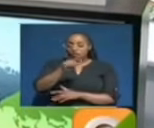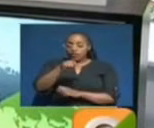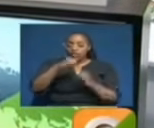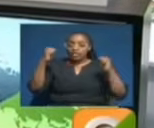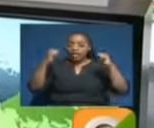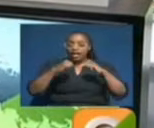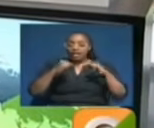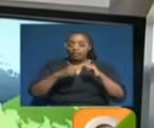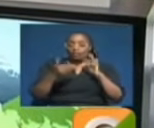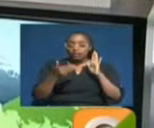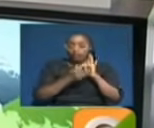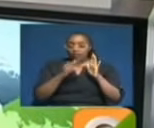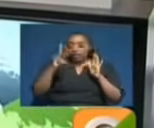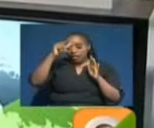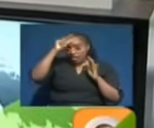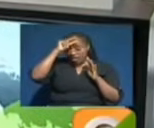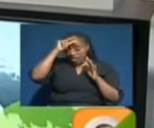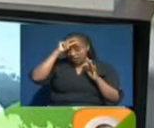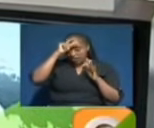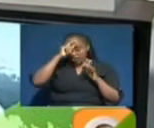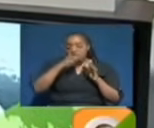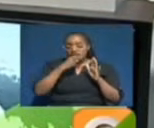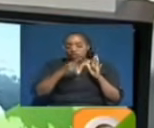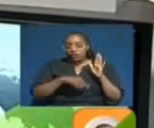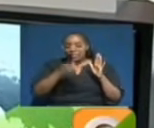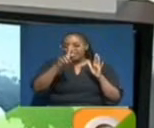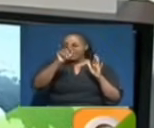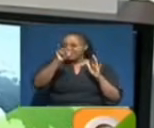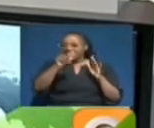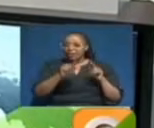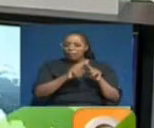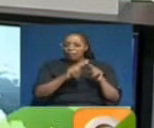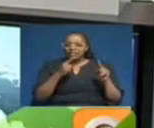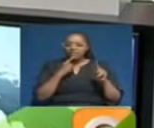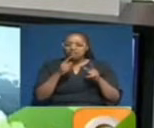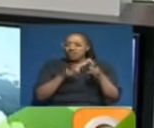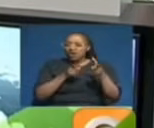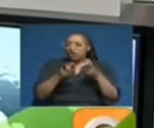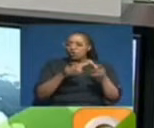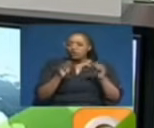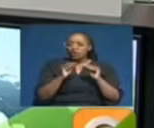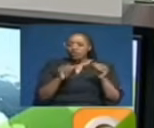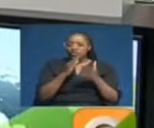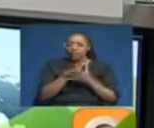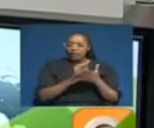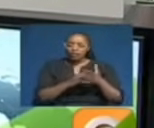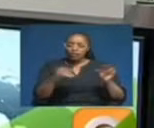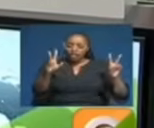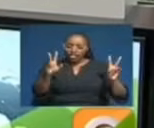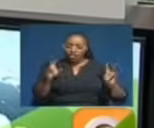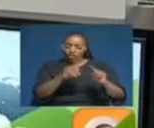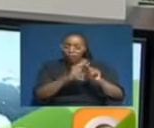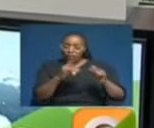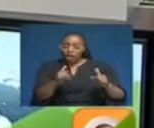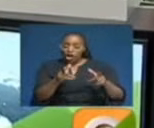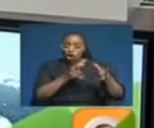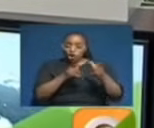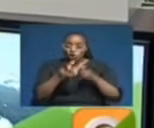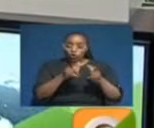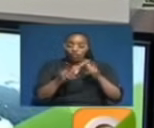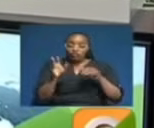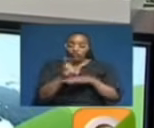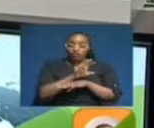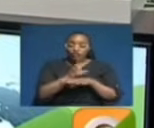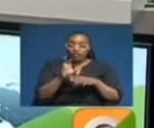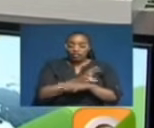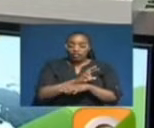agreement, Waziri, that the Kenya government I didn't has say they're signed. not using the data. Well, but you said you didn't have control or oversight over Yes. it, right? Now you have control or oversight over